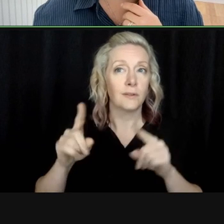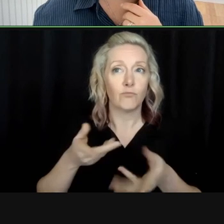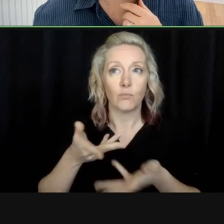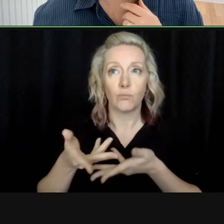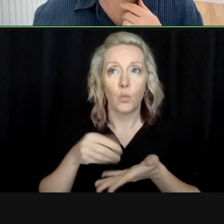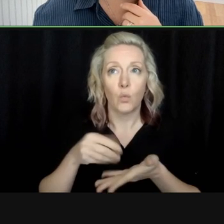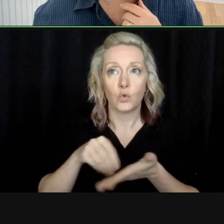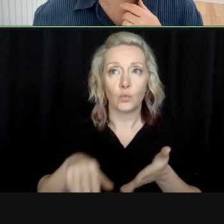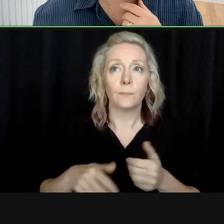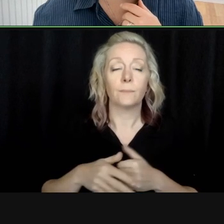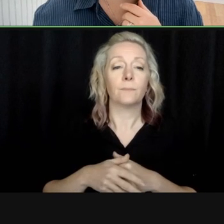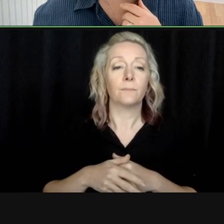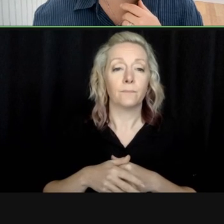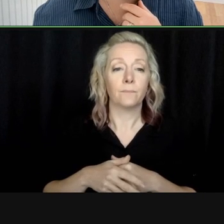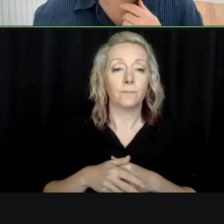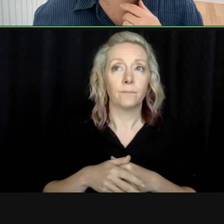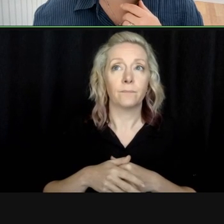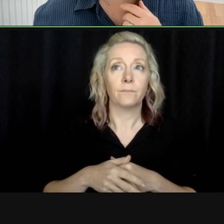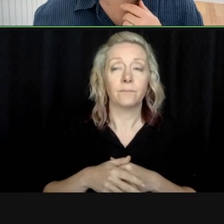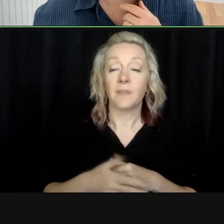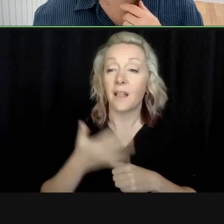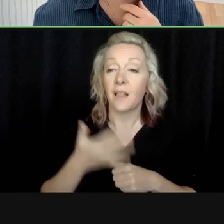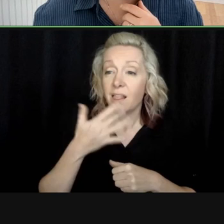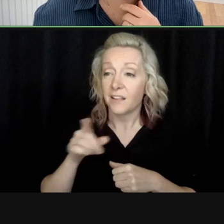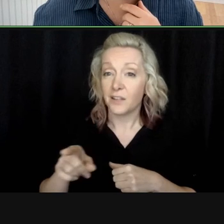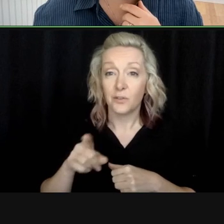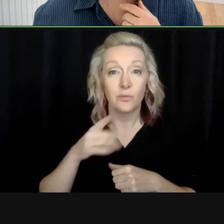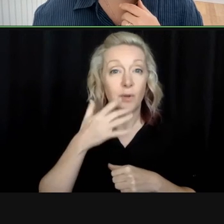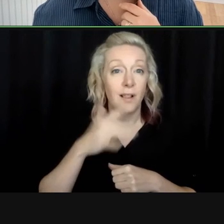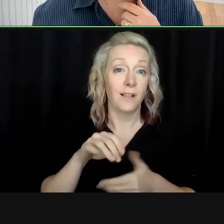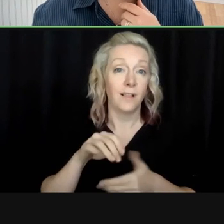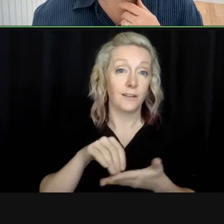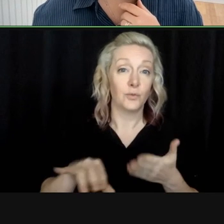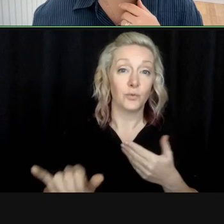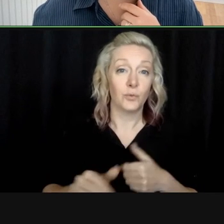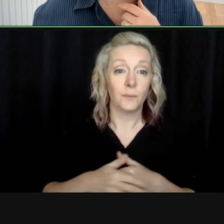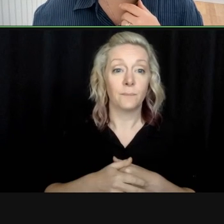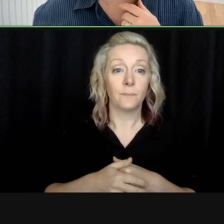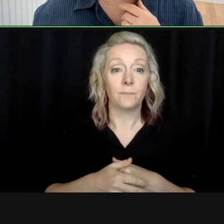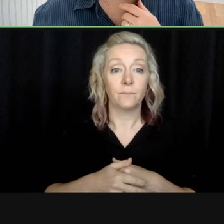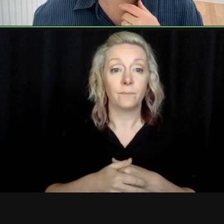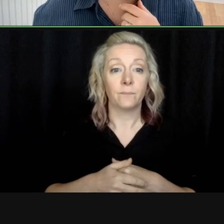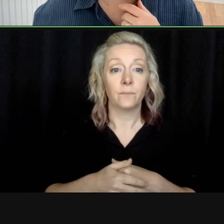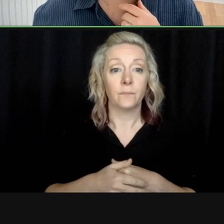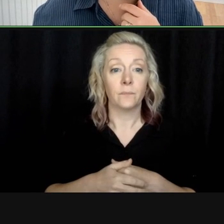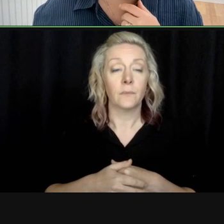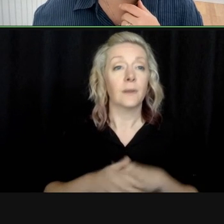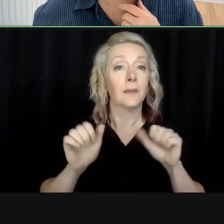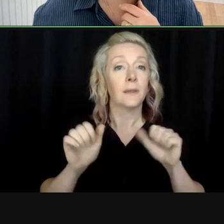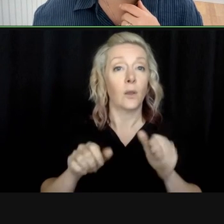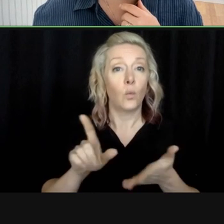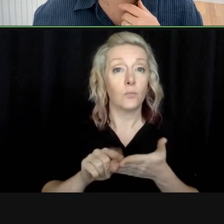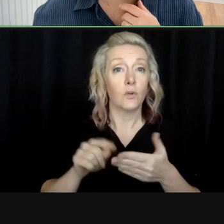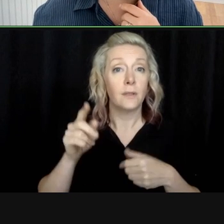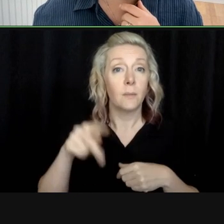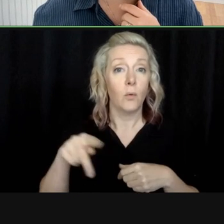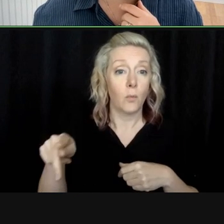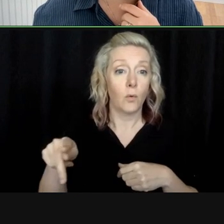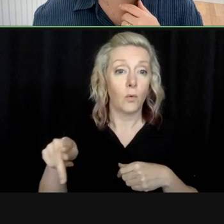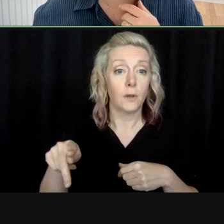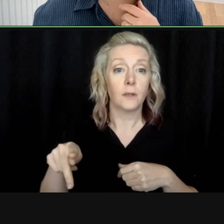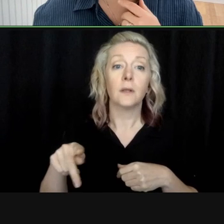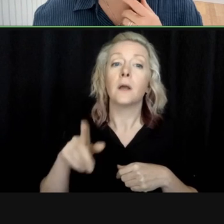We've informed Karen, lucky you, and lucky, that's a really lucky student. Will we have access to print these slides? Pam, I